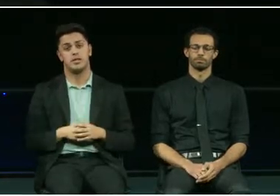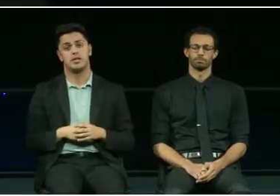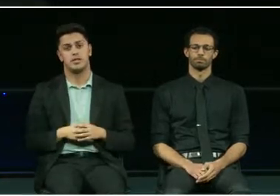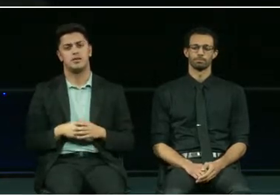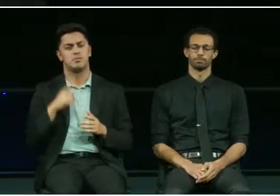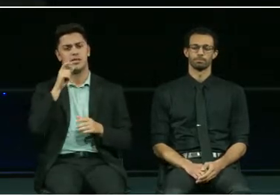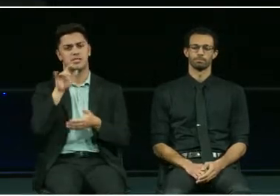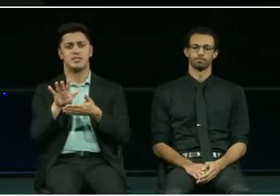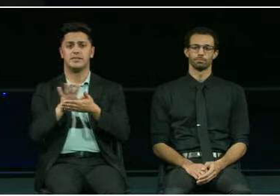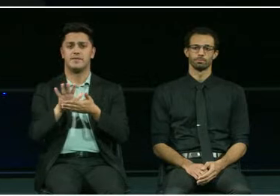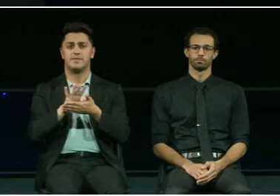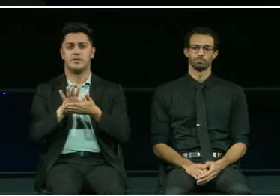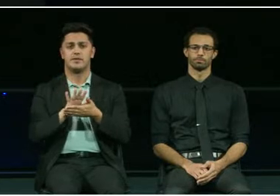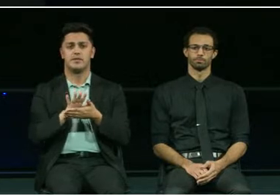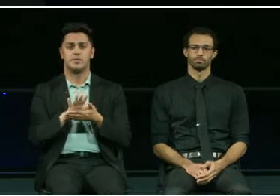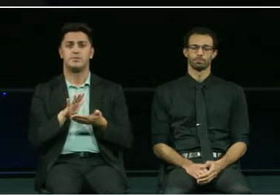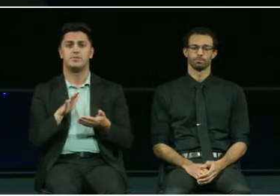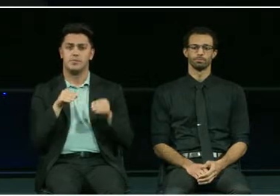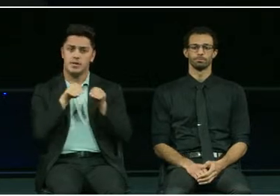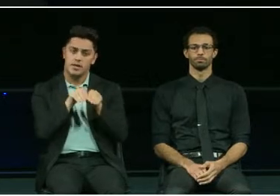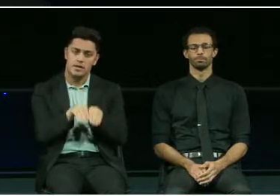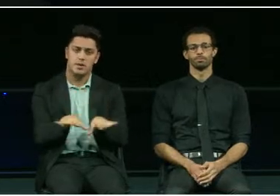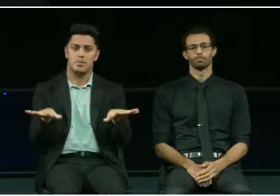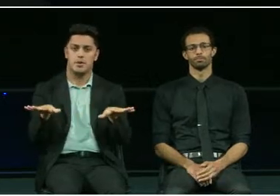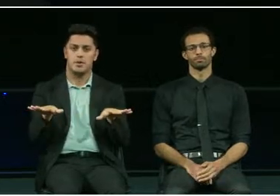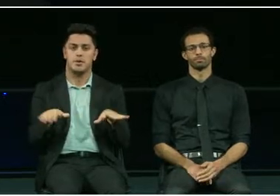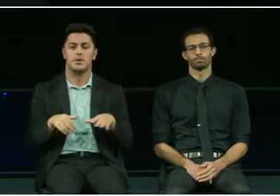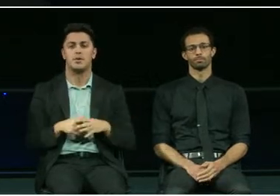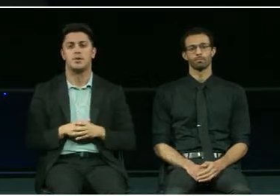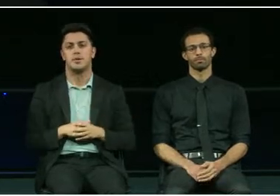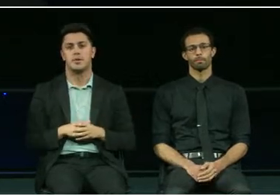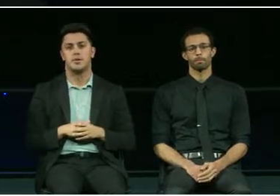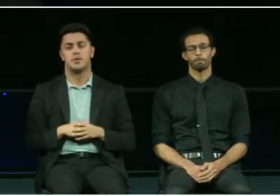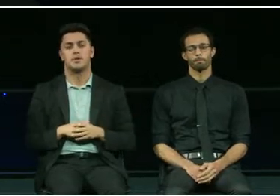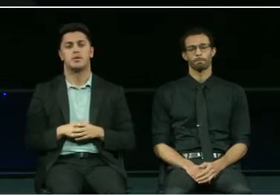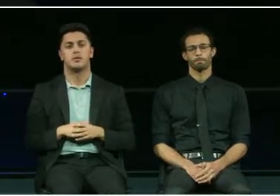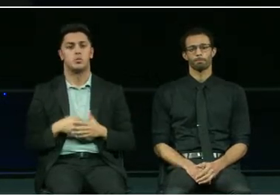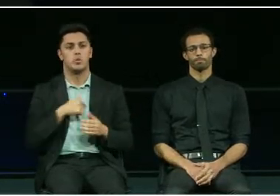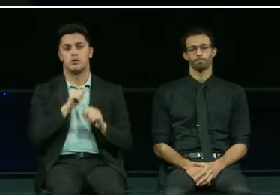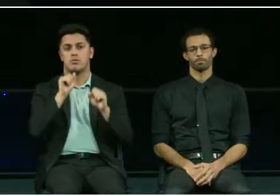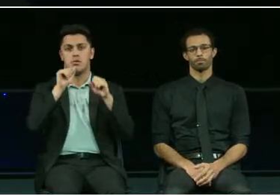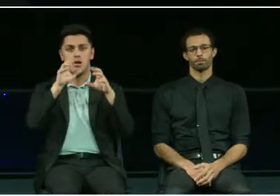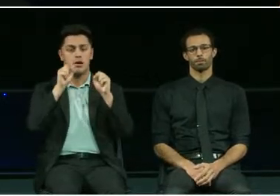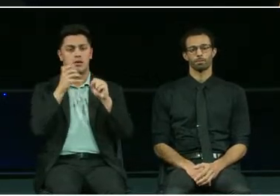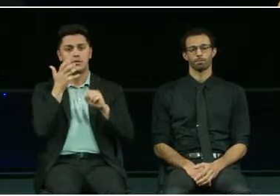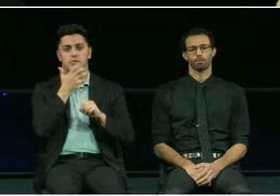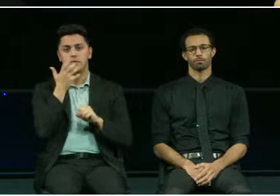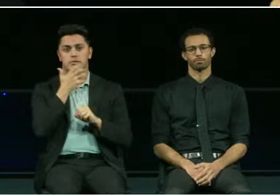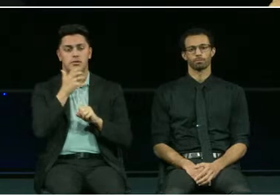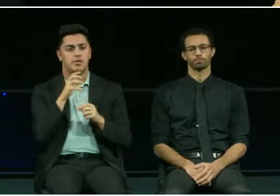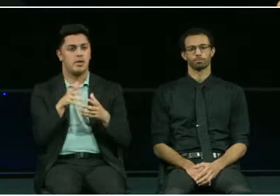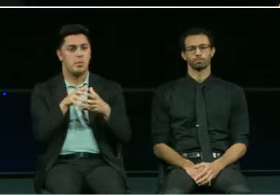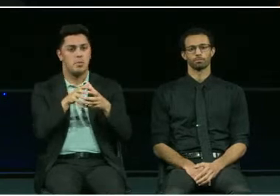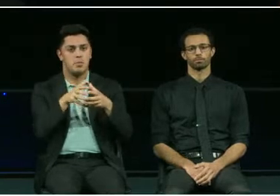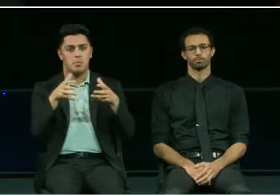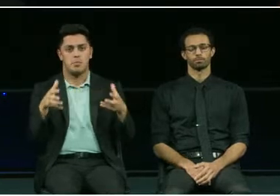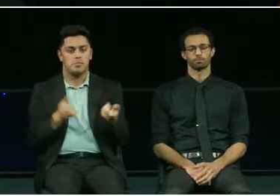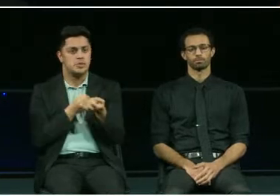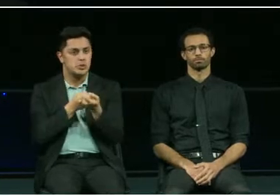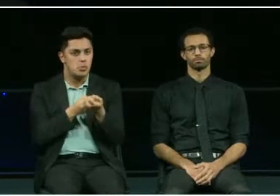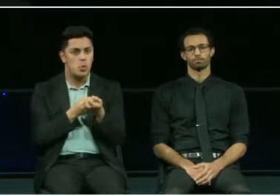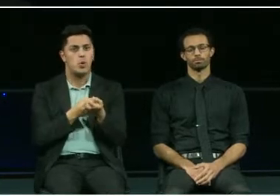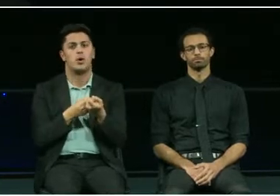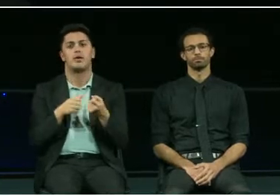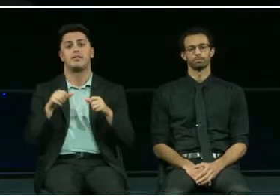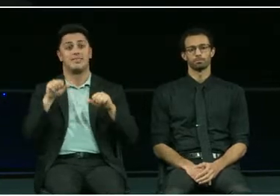since the film came out, we were just amazed by the amount of support that the scientist received